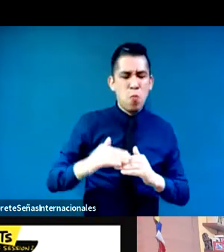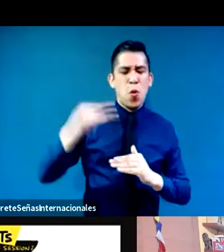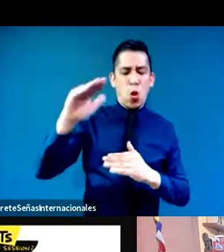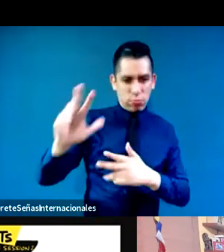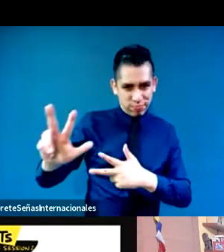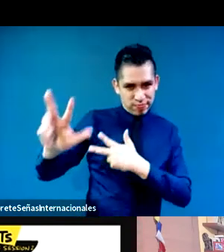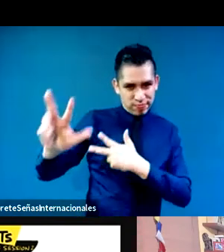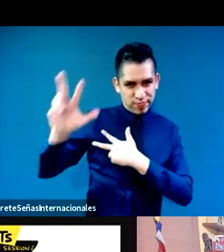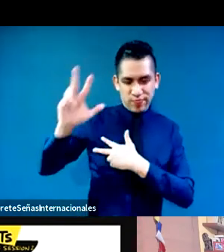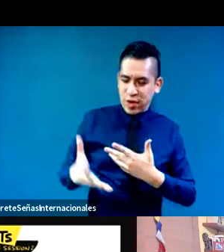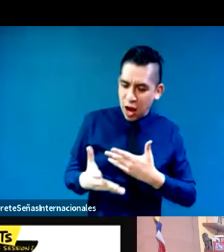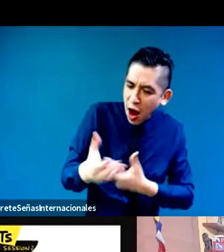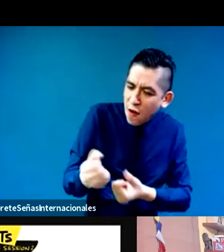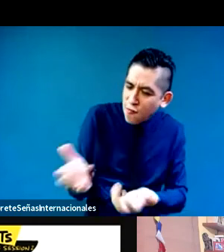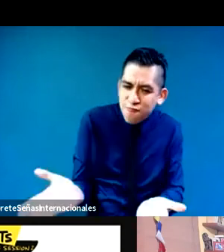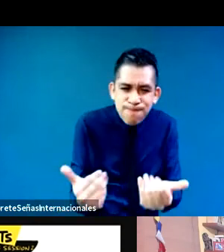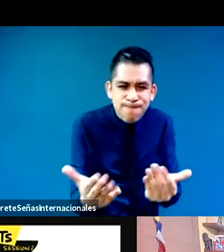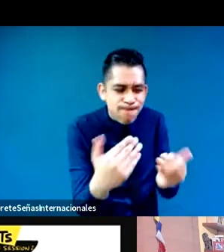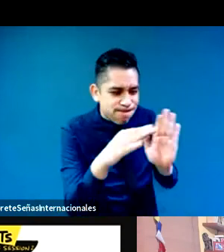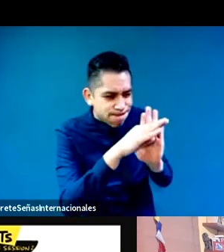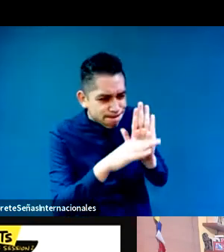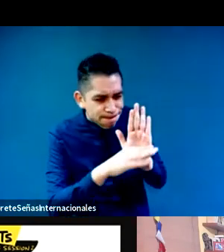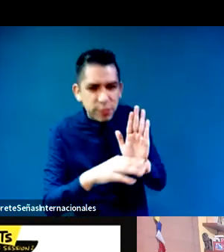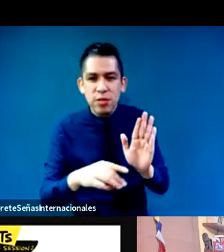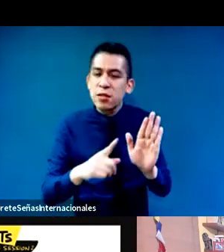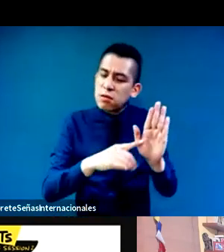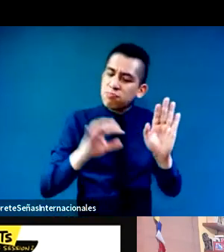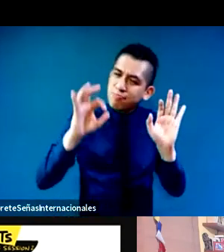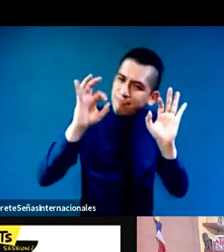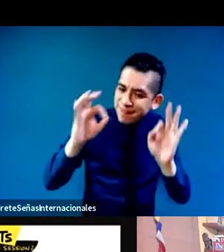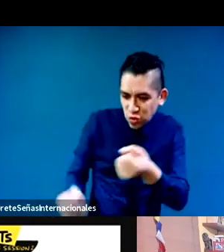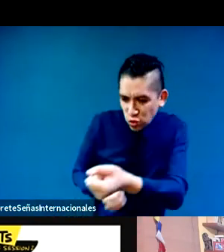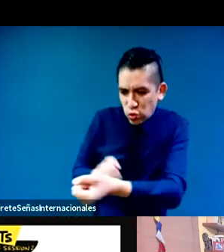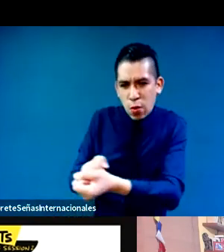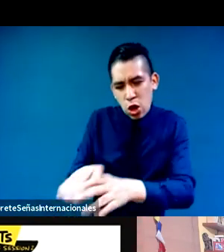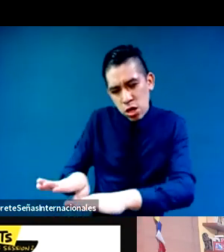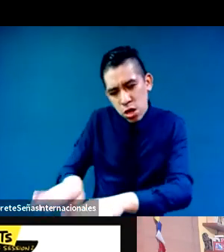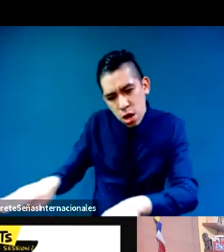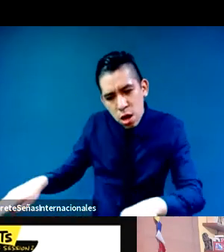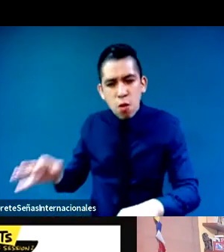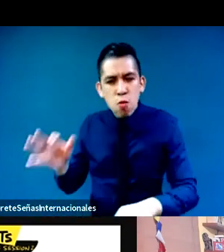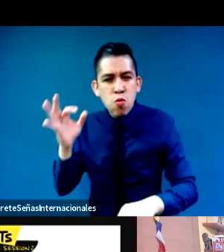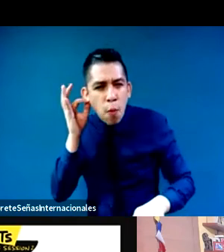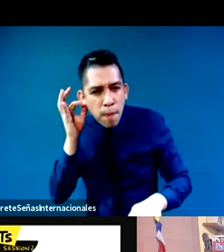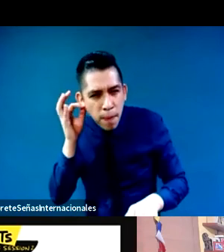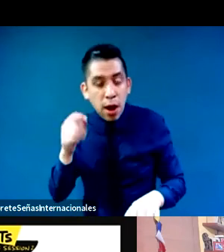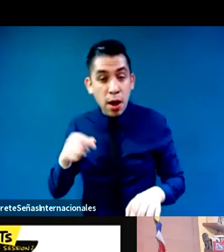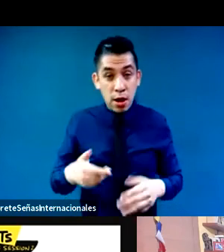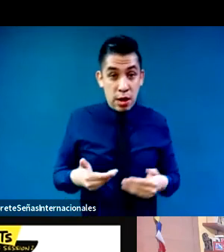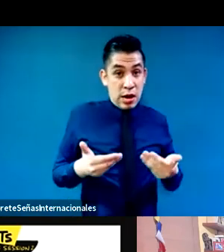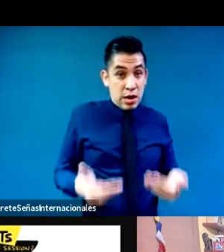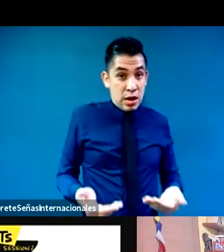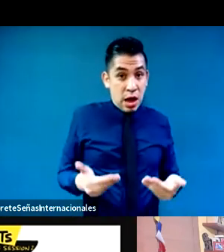with why we need to act now. We are all aware that we are facing an urgent challenge due